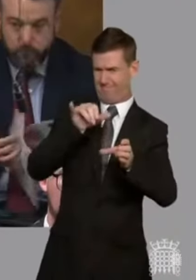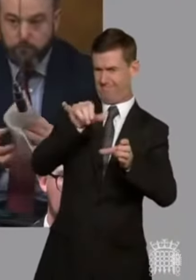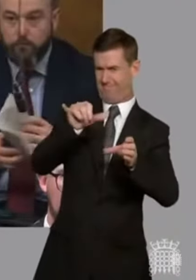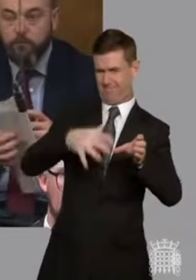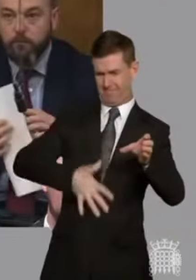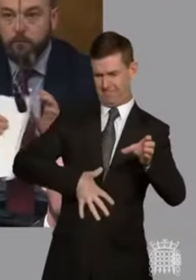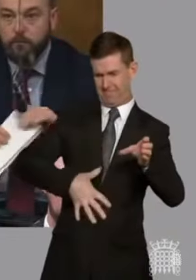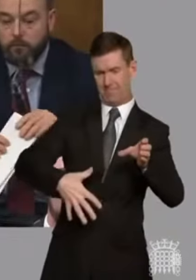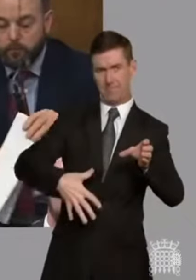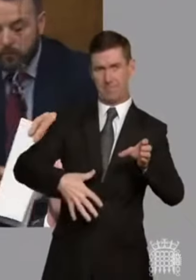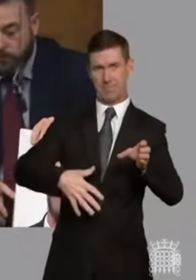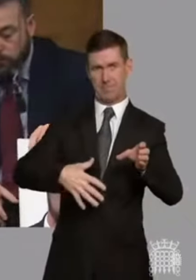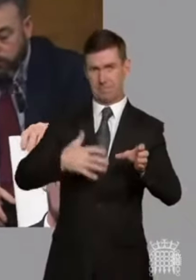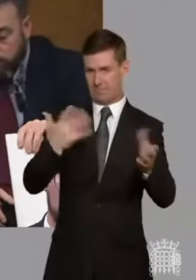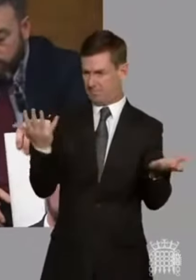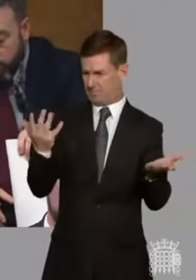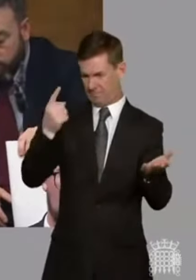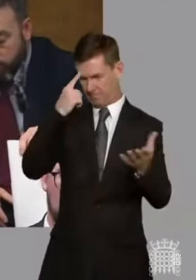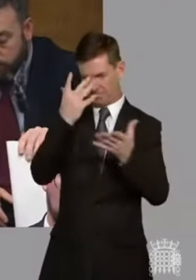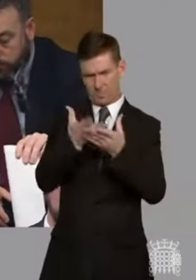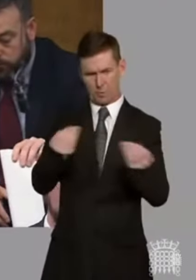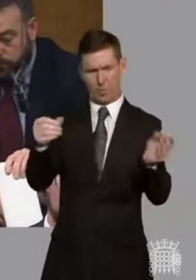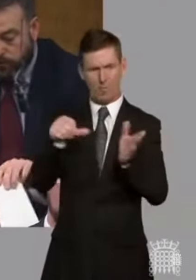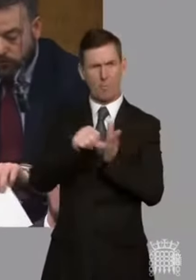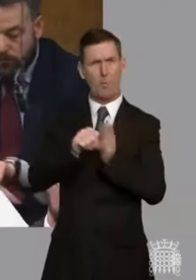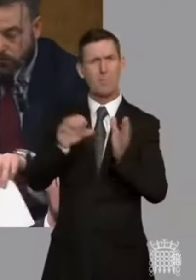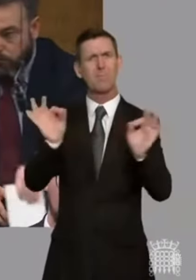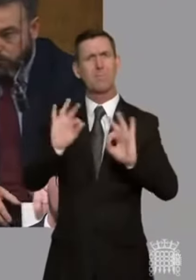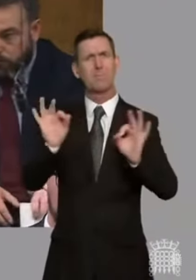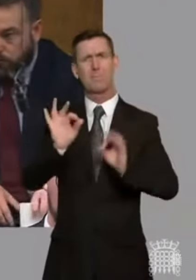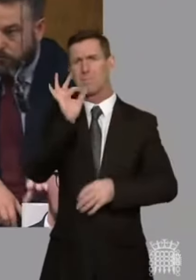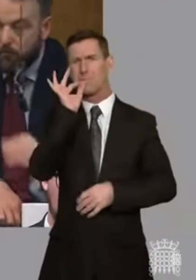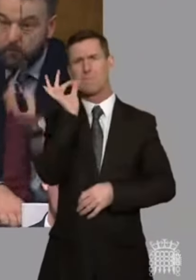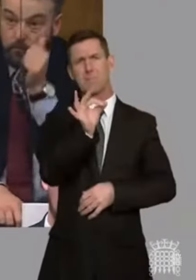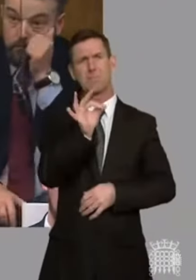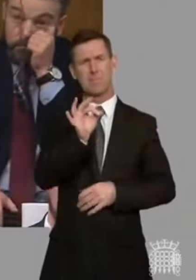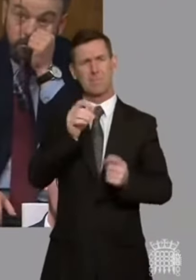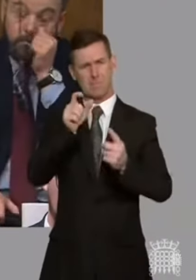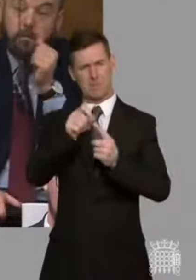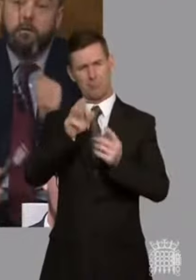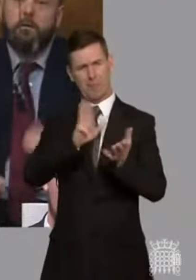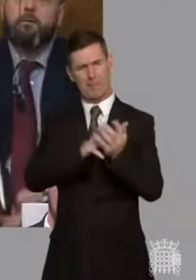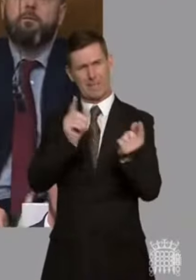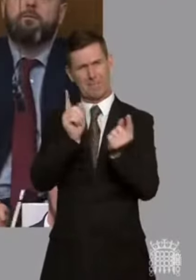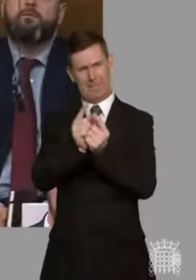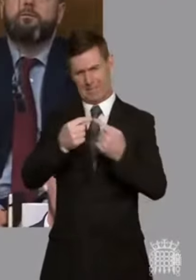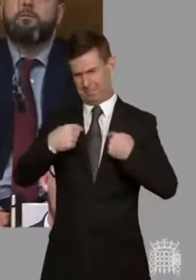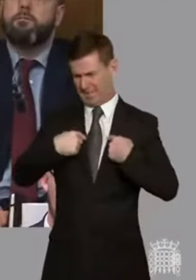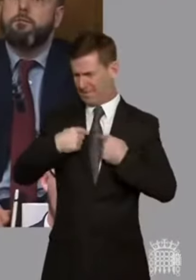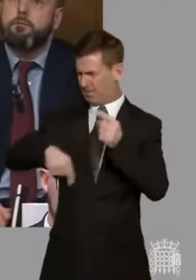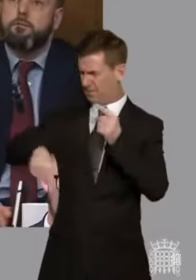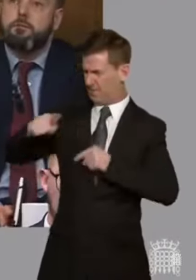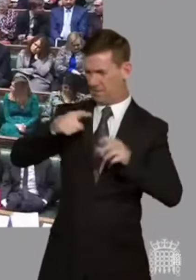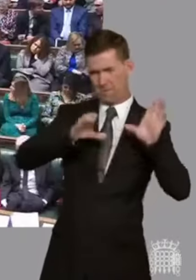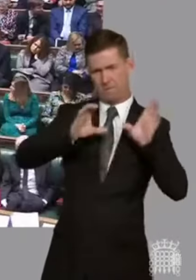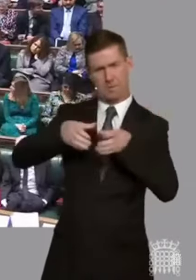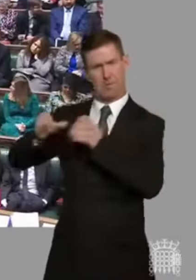Minister please meet with me, Dad Shift and Pregnant Then Screwed to discuss the ring-fence paid paternity leave that is needed to bring about